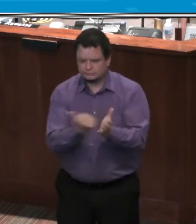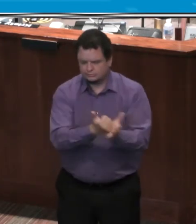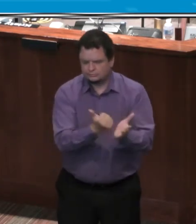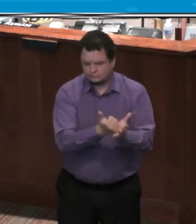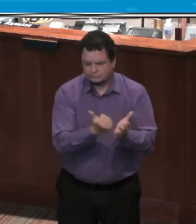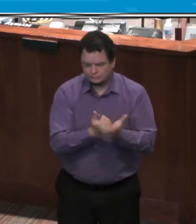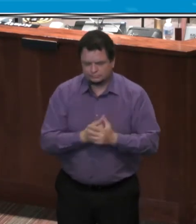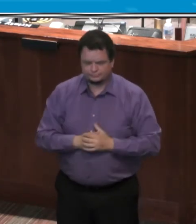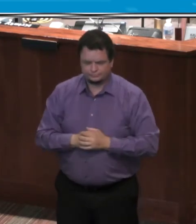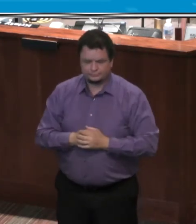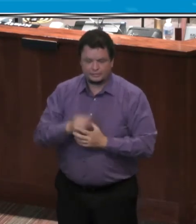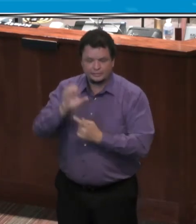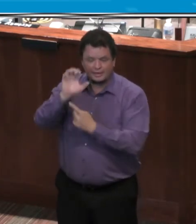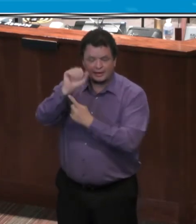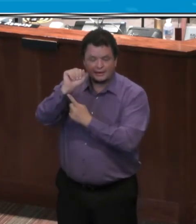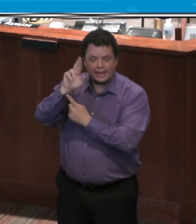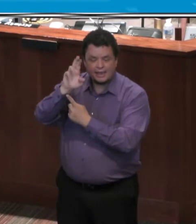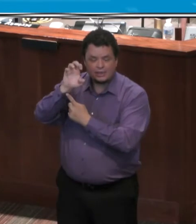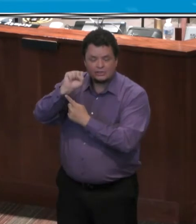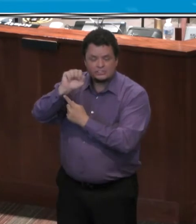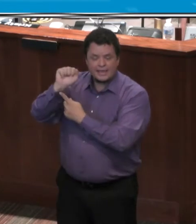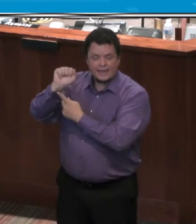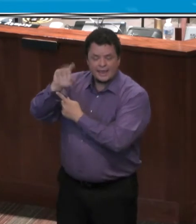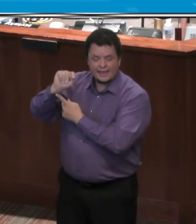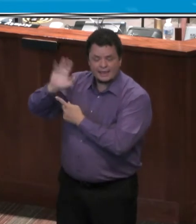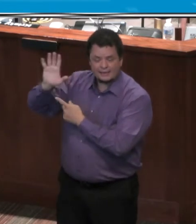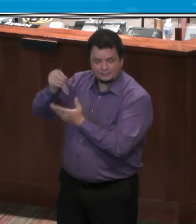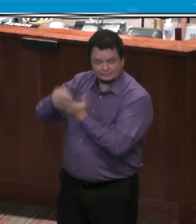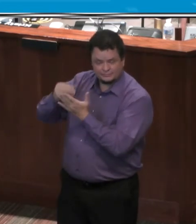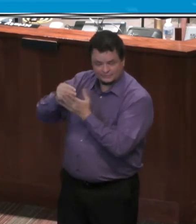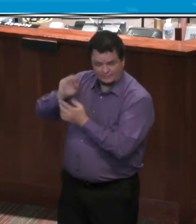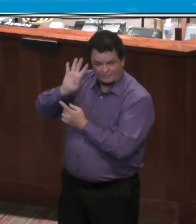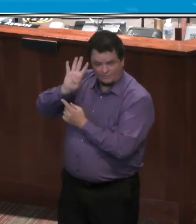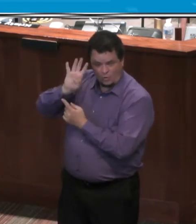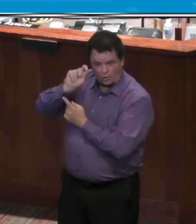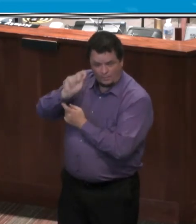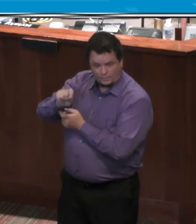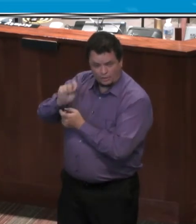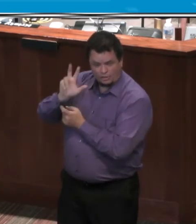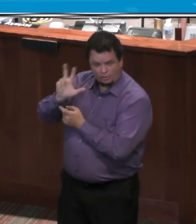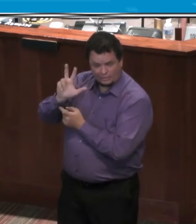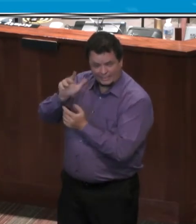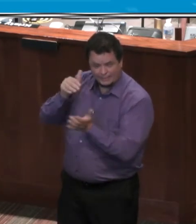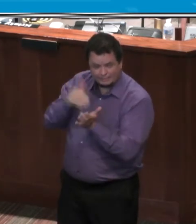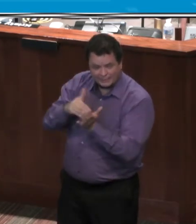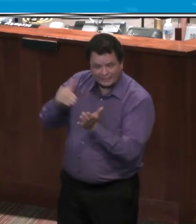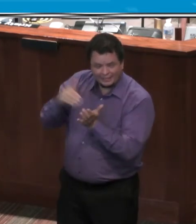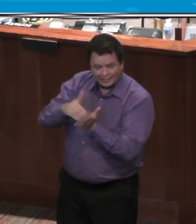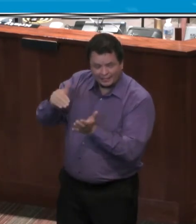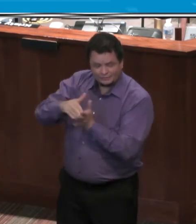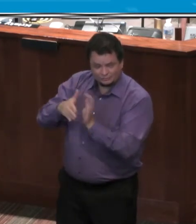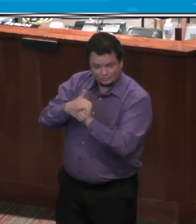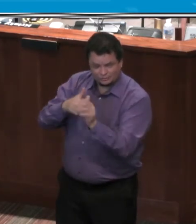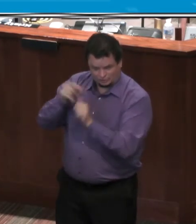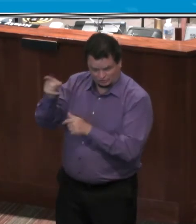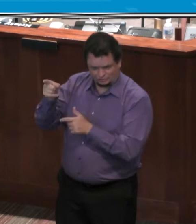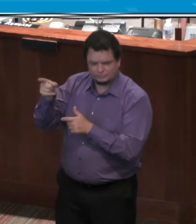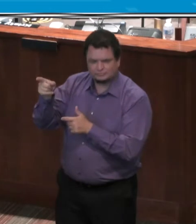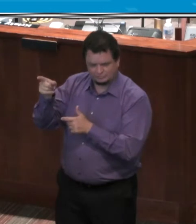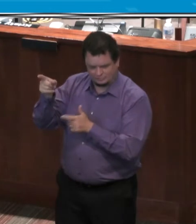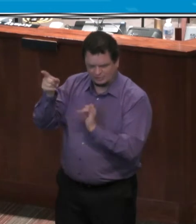which $4,300,000 was shared back to the El Paso County Department of Public Health to cover necessary expenditures